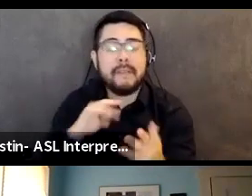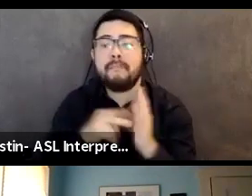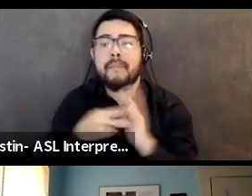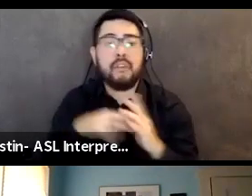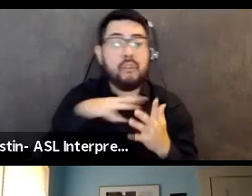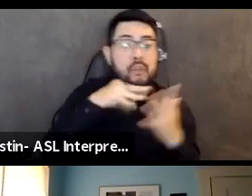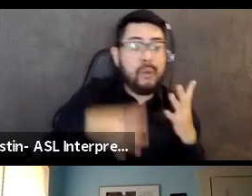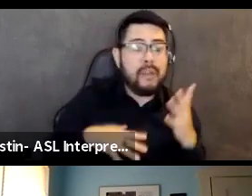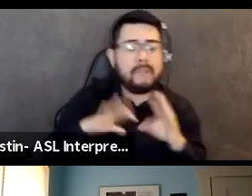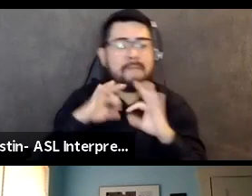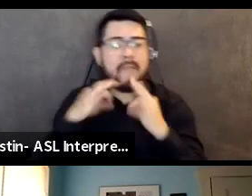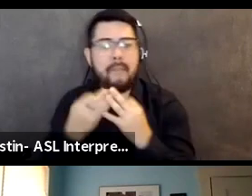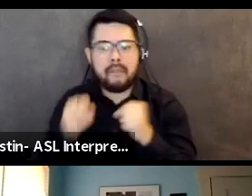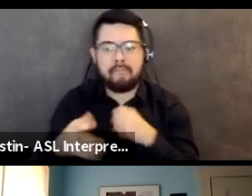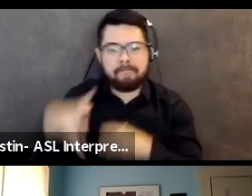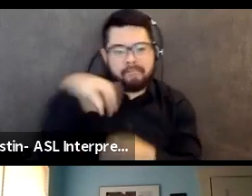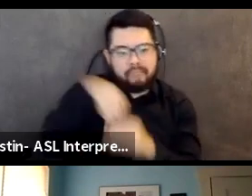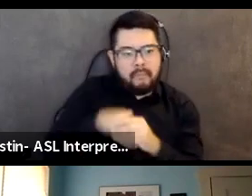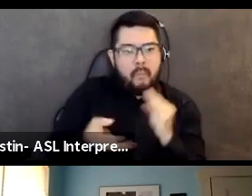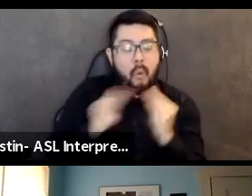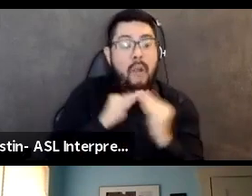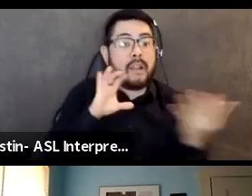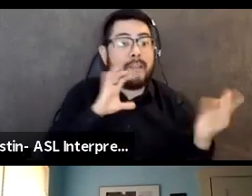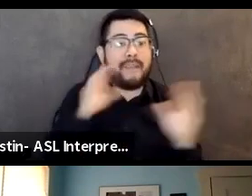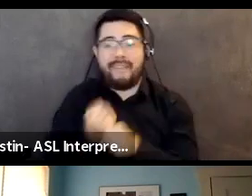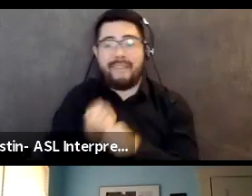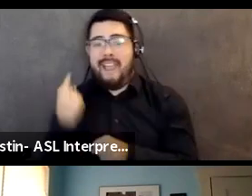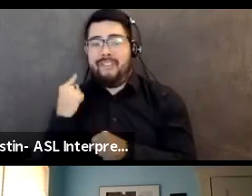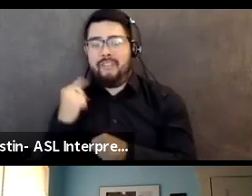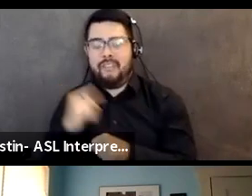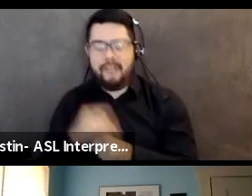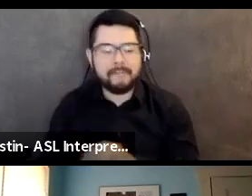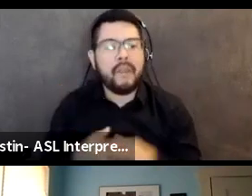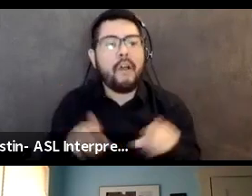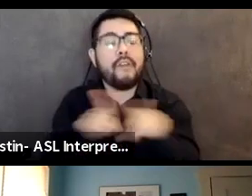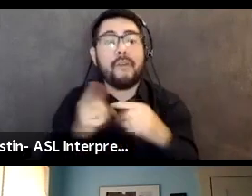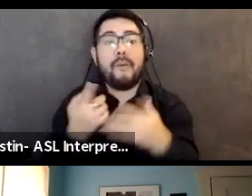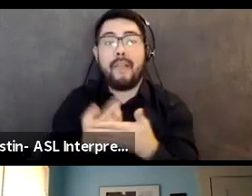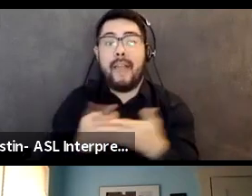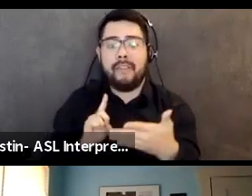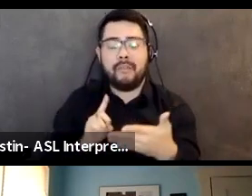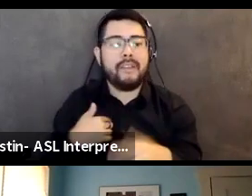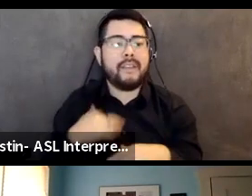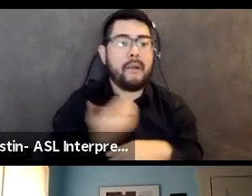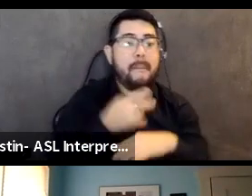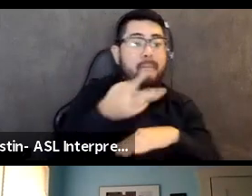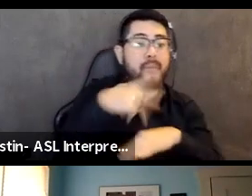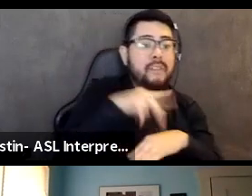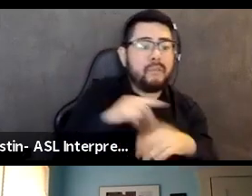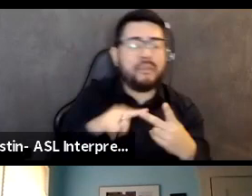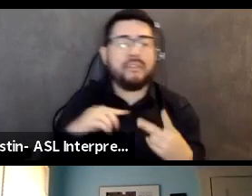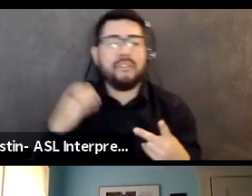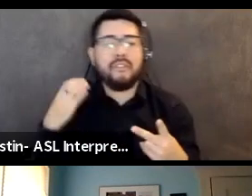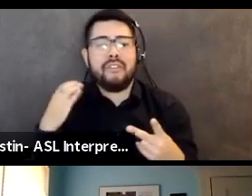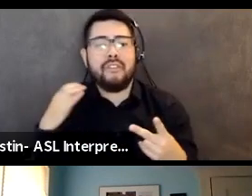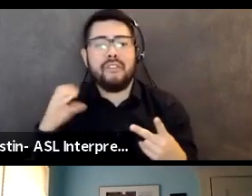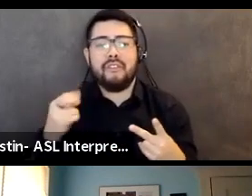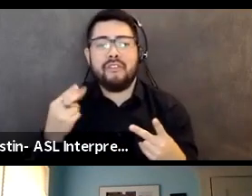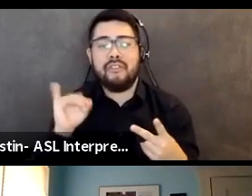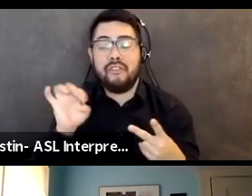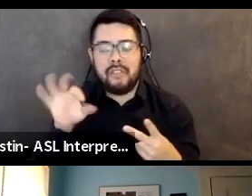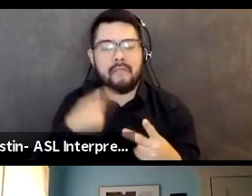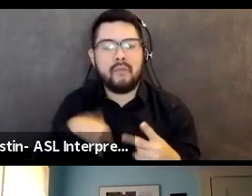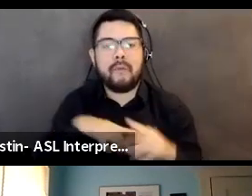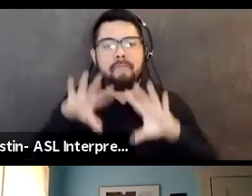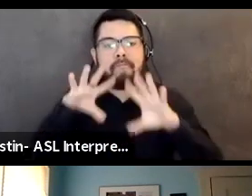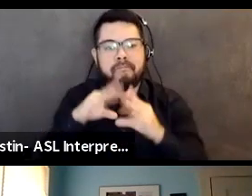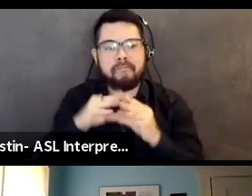experienced last school year last week we also brought together all of our principals and chiefs together for our annual administrators summit